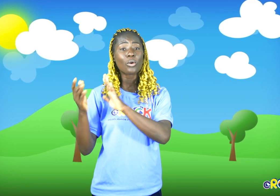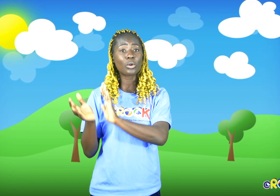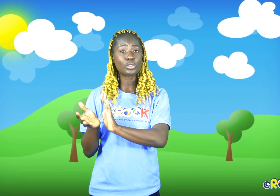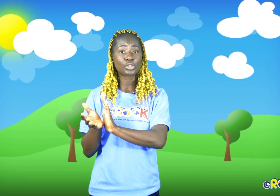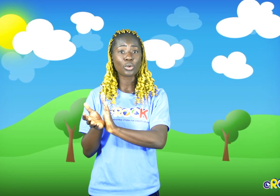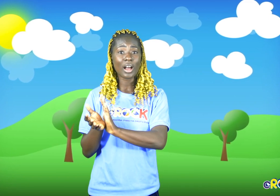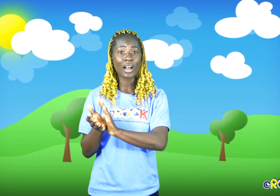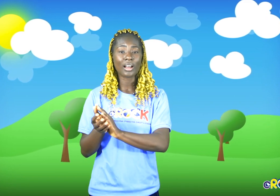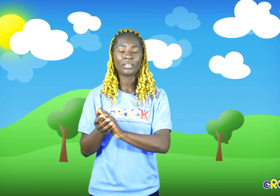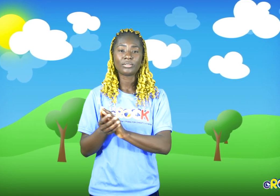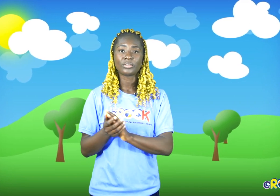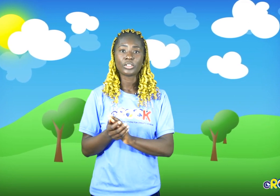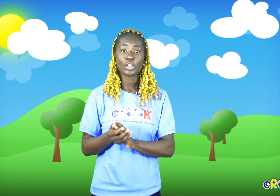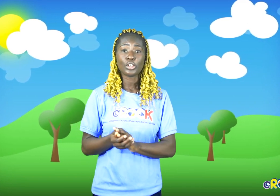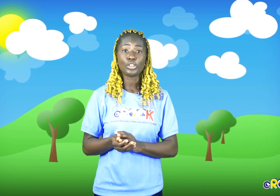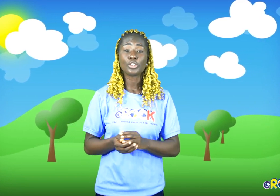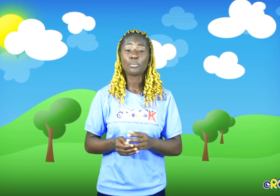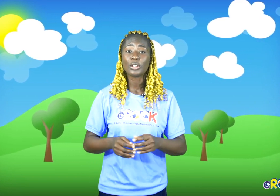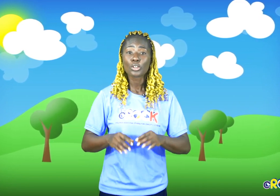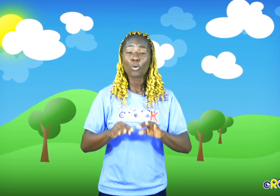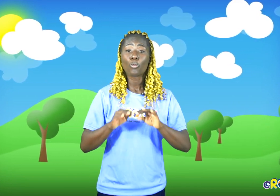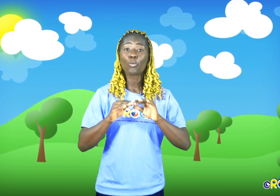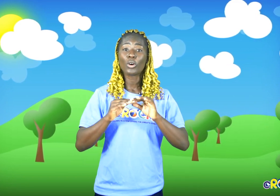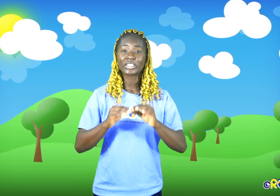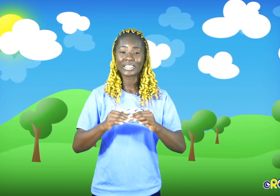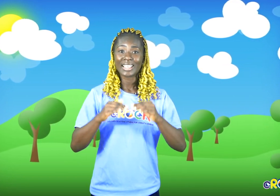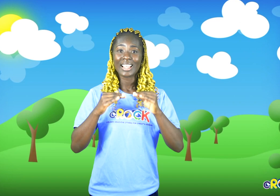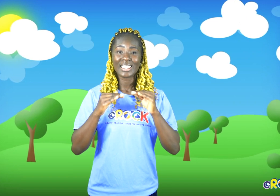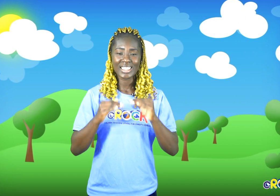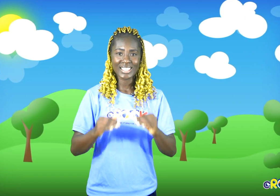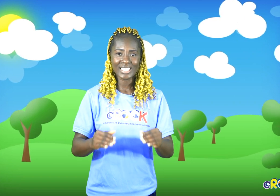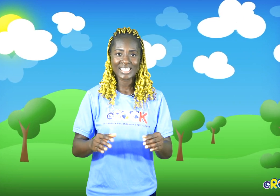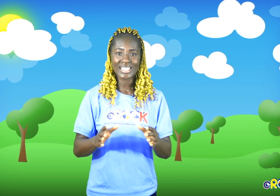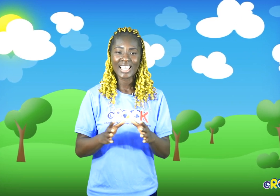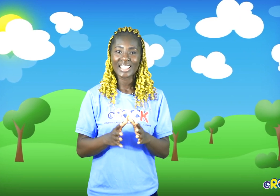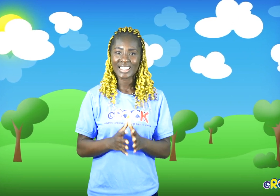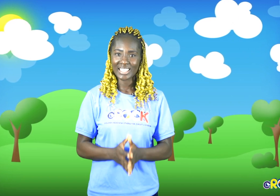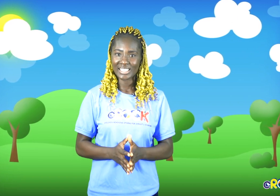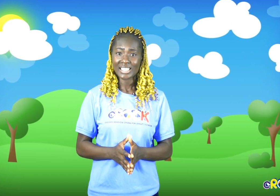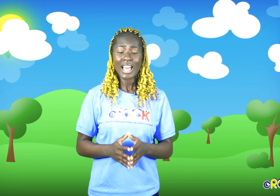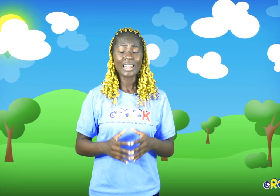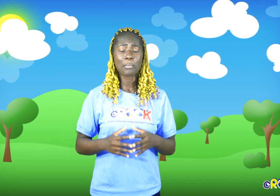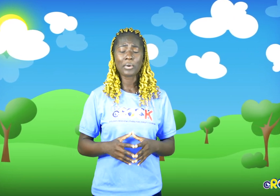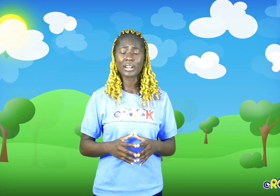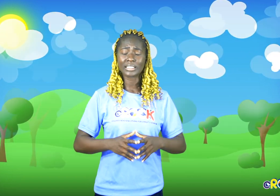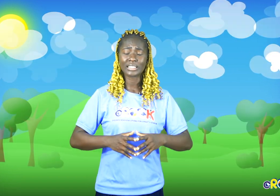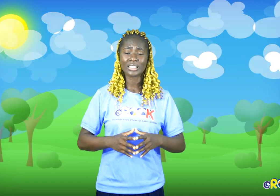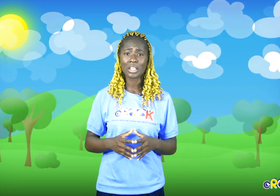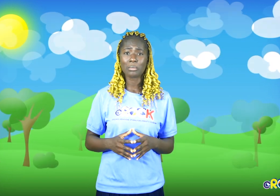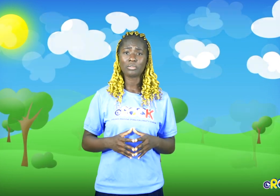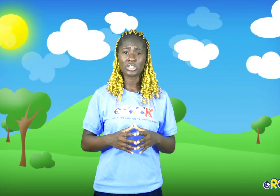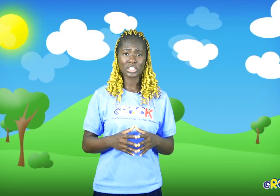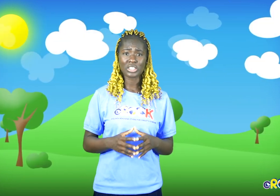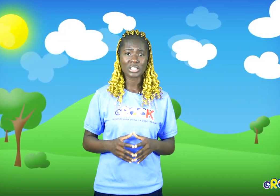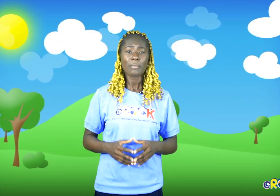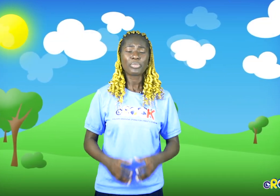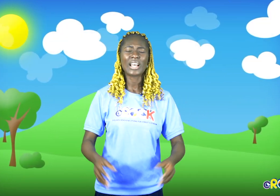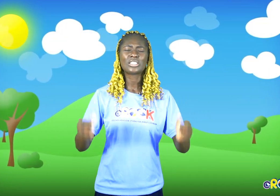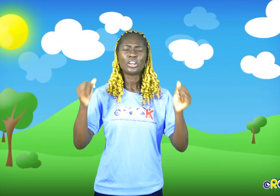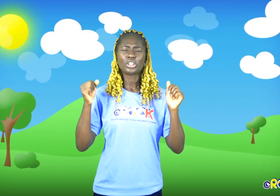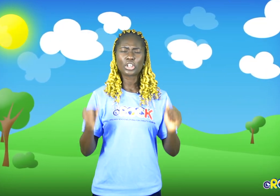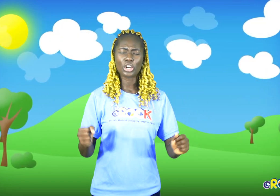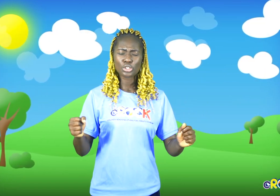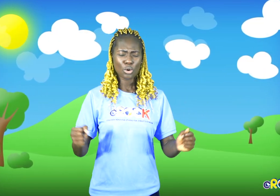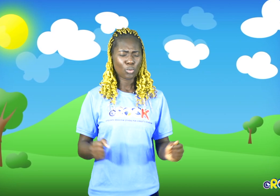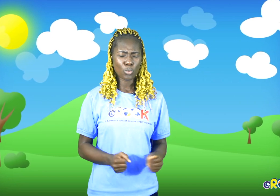how old you are, you must watch these things. And I pray that in the name of Jesus,